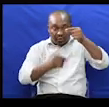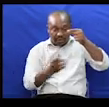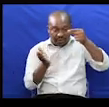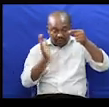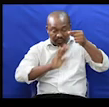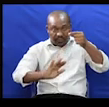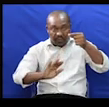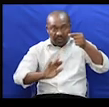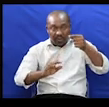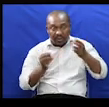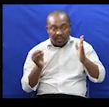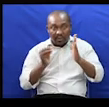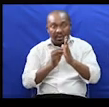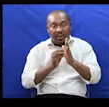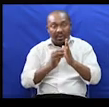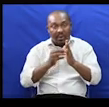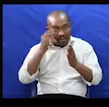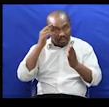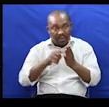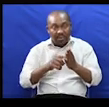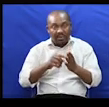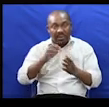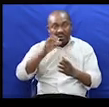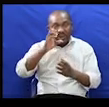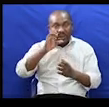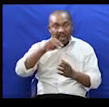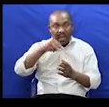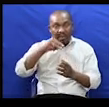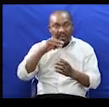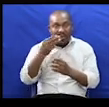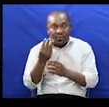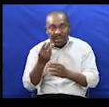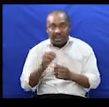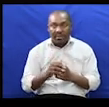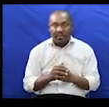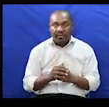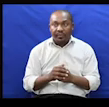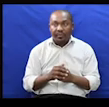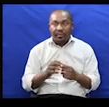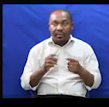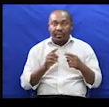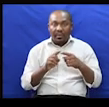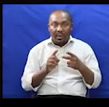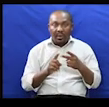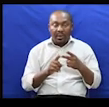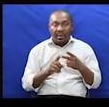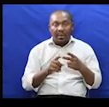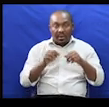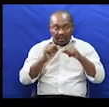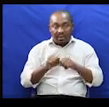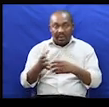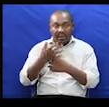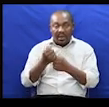the end point, it must be in cubic centimeter. Then you must have initial, where you have started.